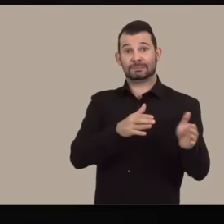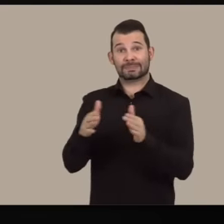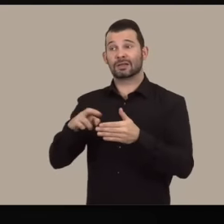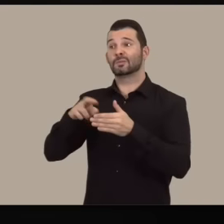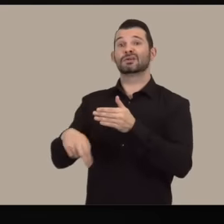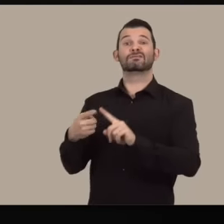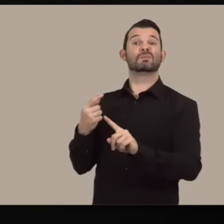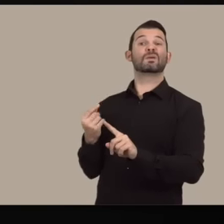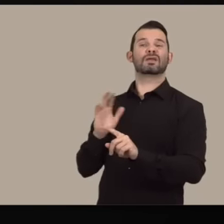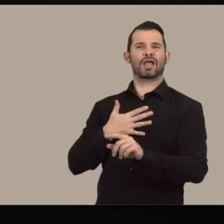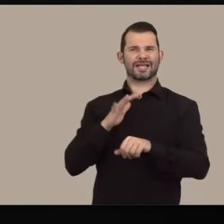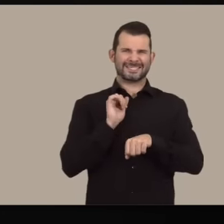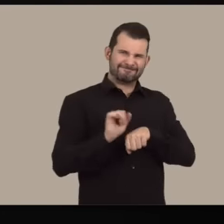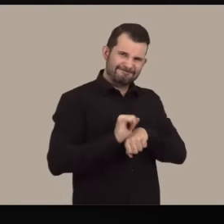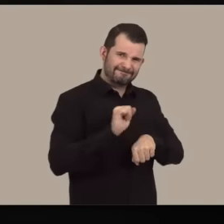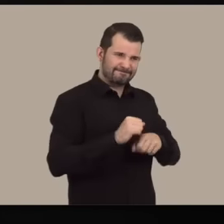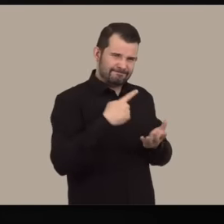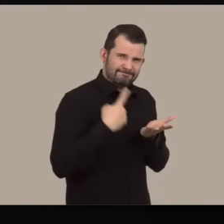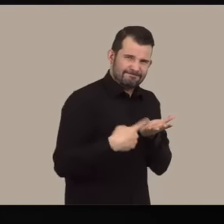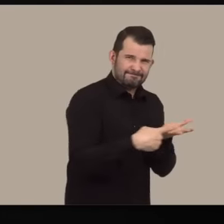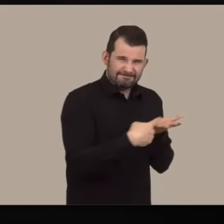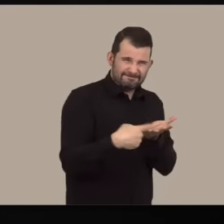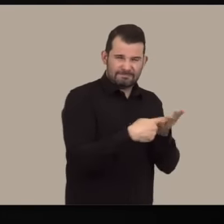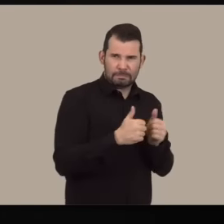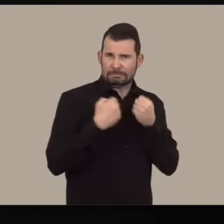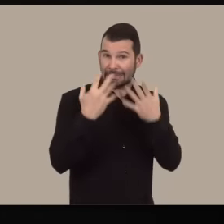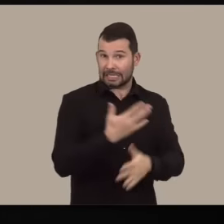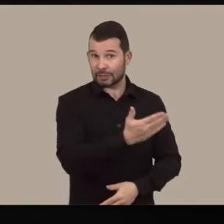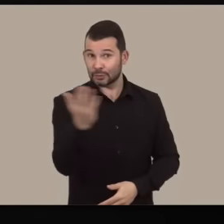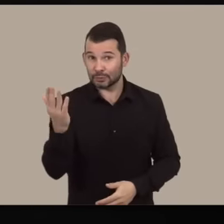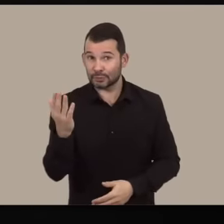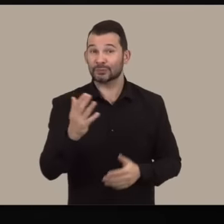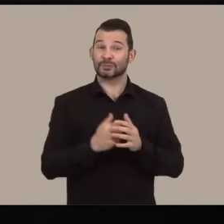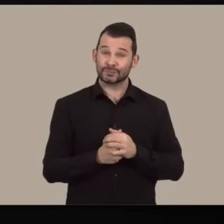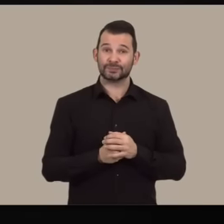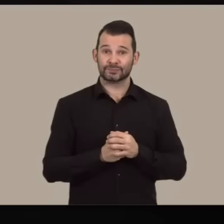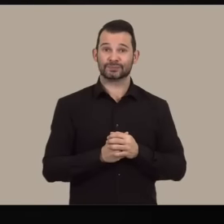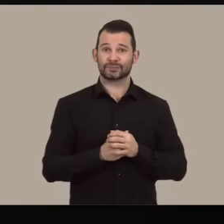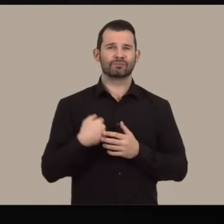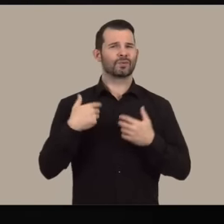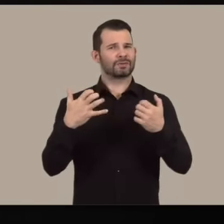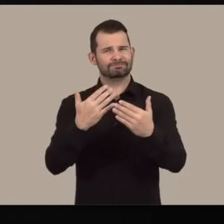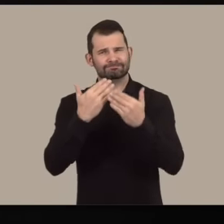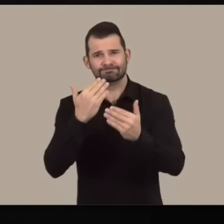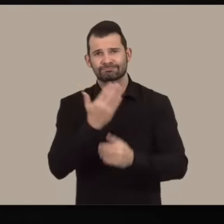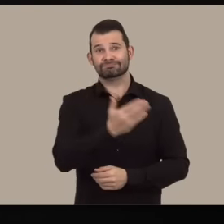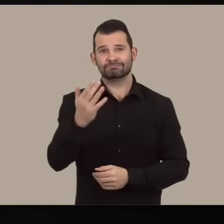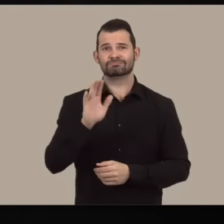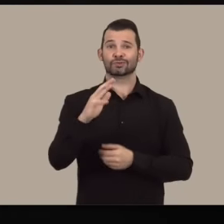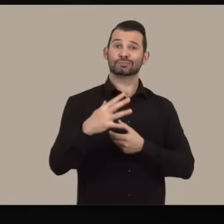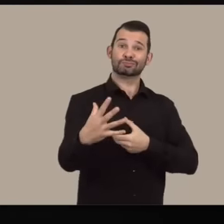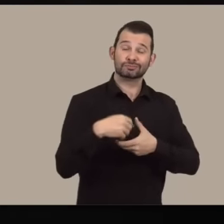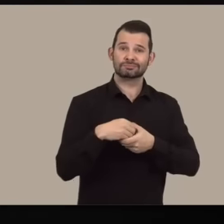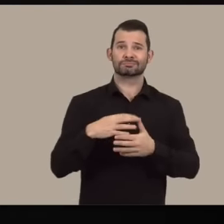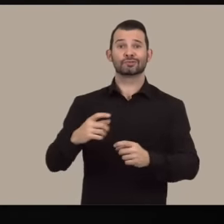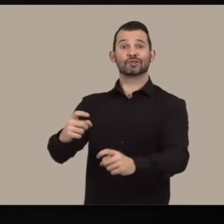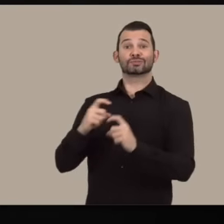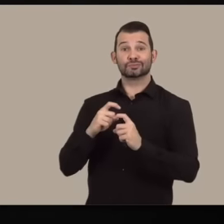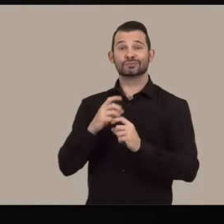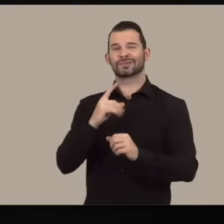three-year strategic plan is a result from concerted efforts and discussions with many of you. And I want to thank